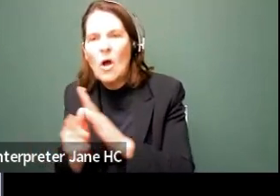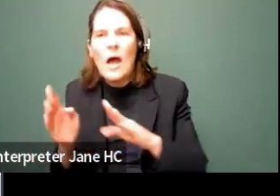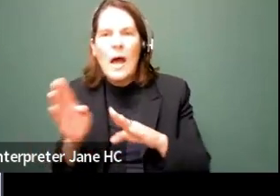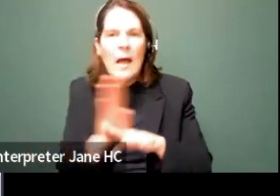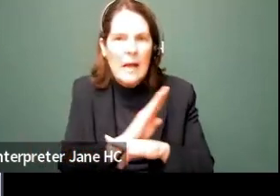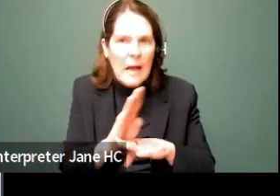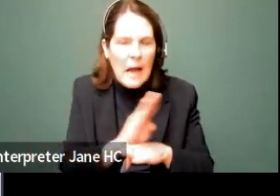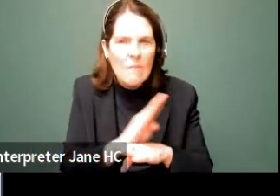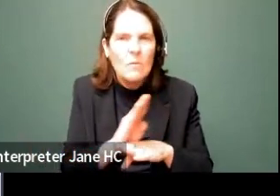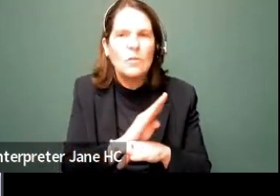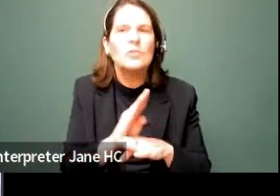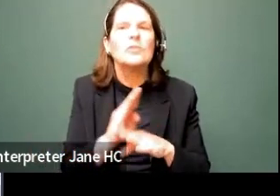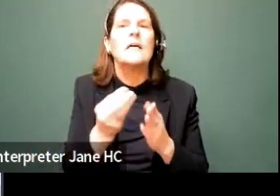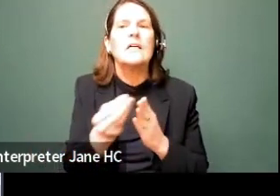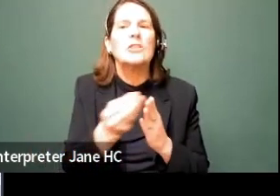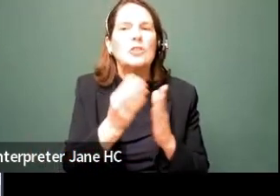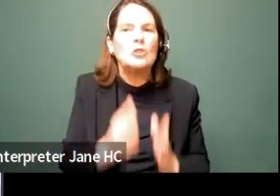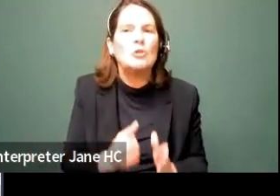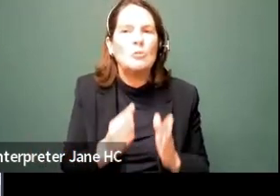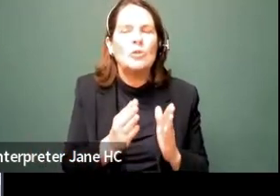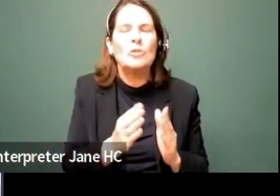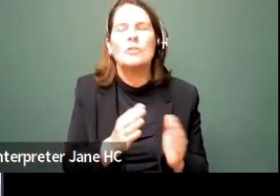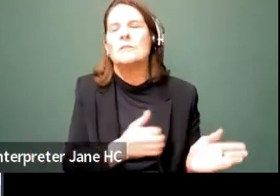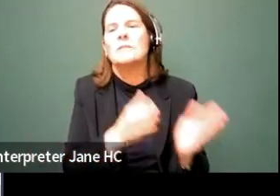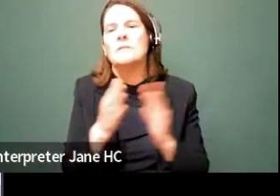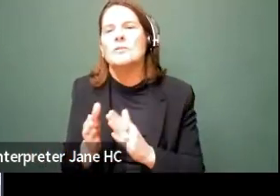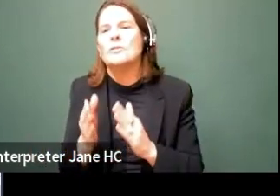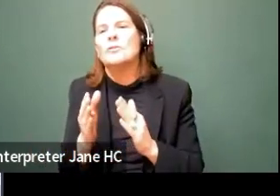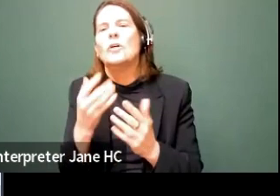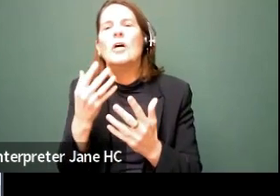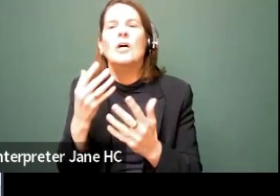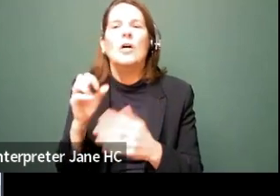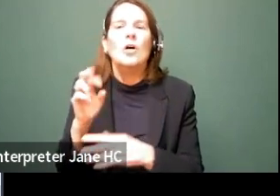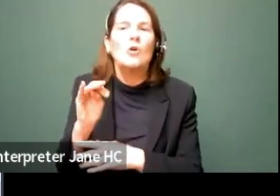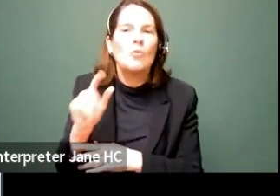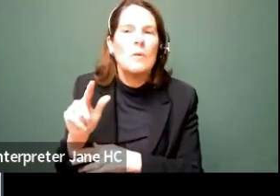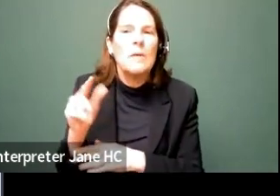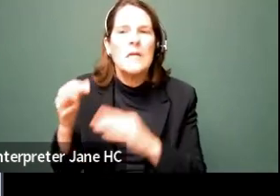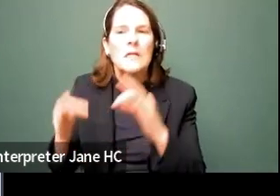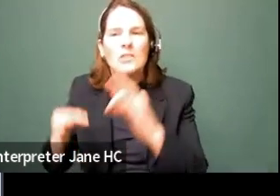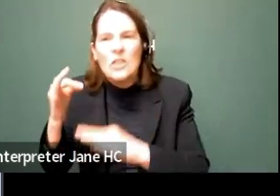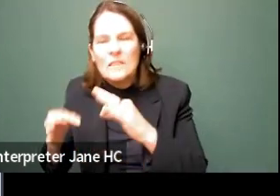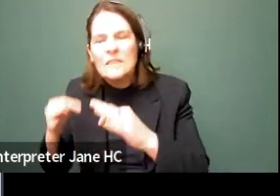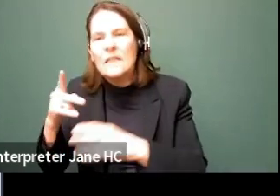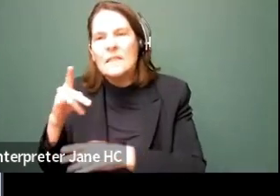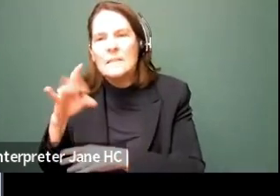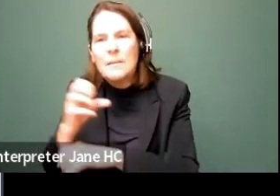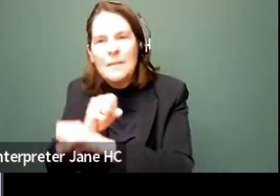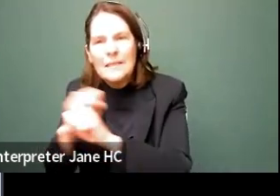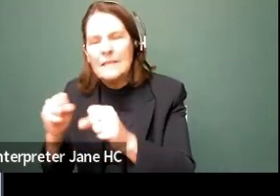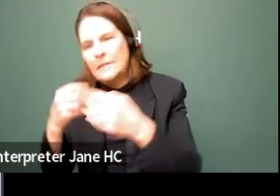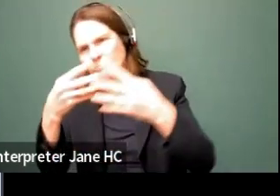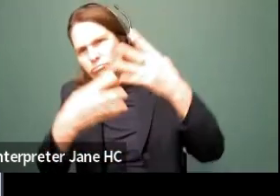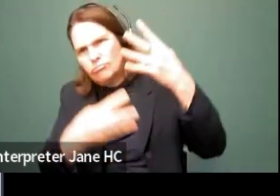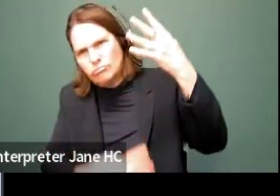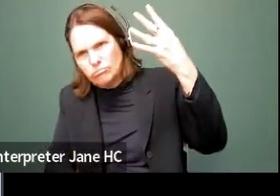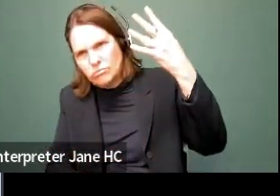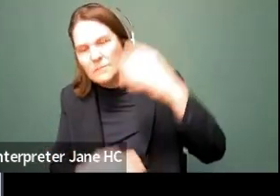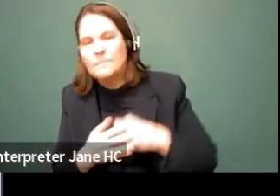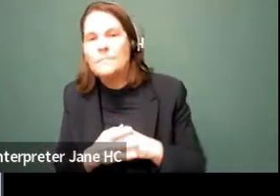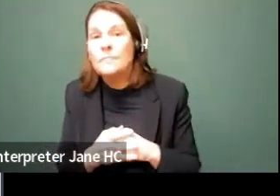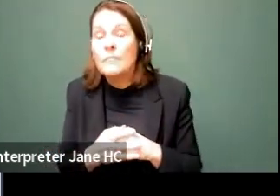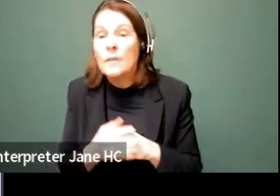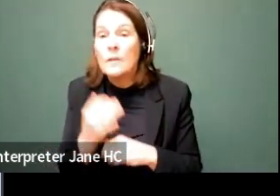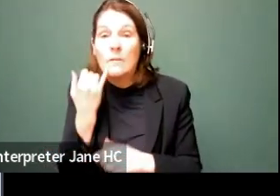consumer affairs, criminal justice and public safety, the list goes on. So if we were